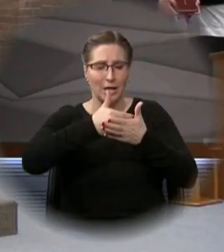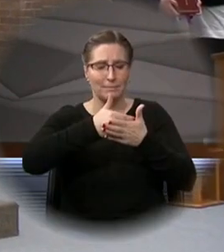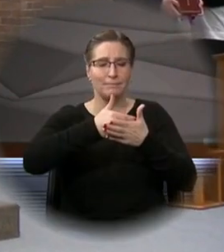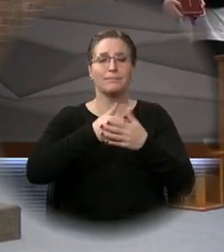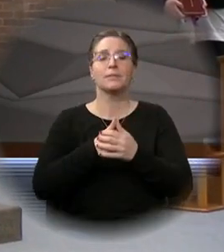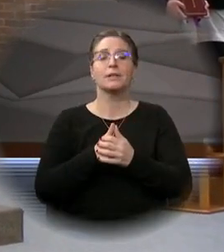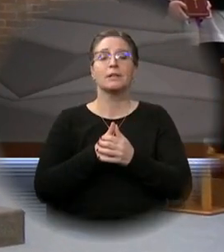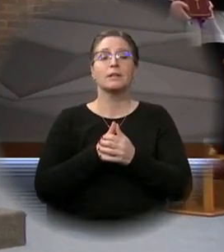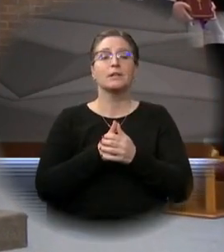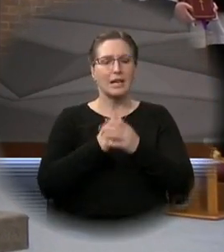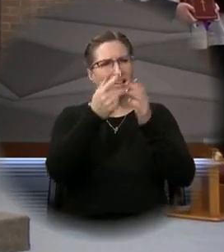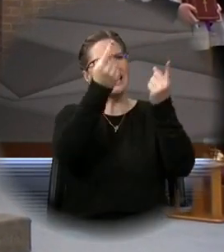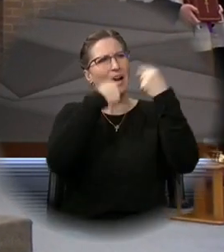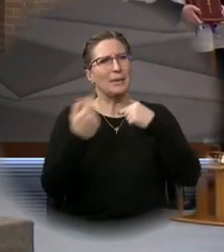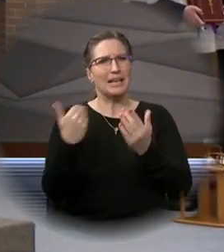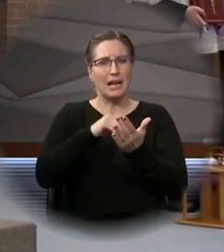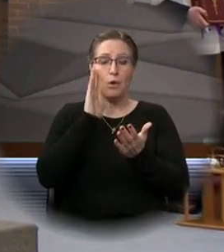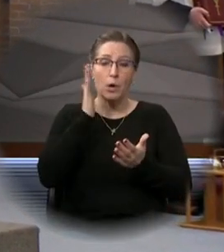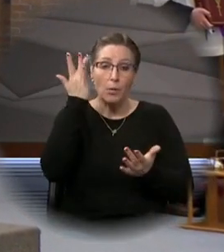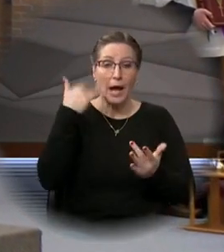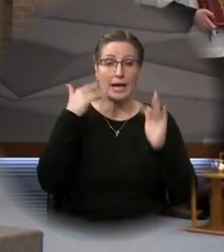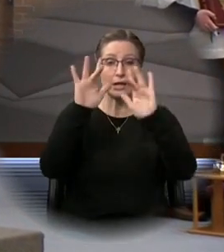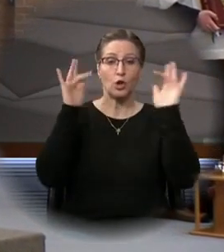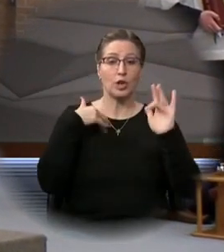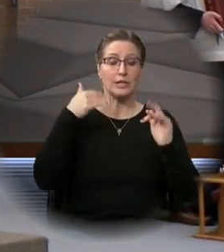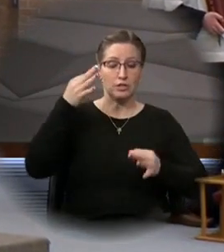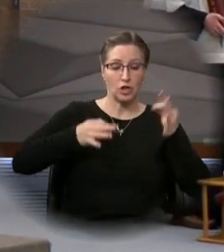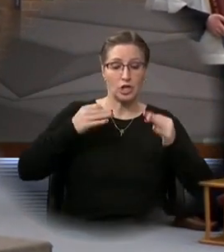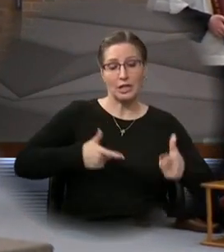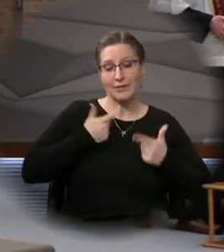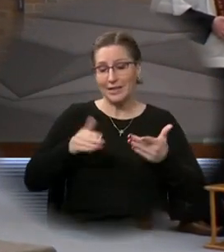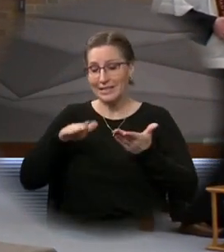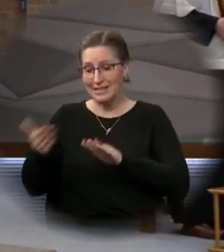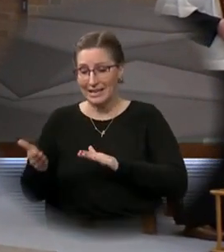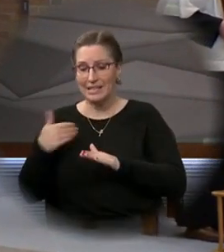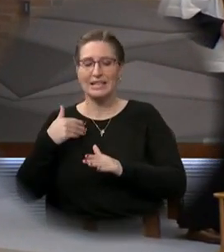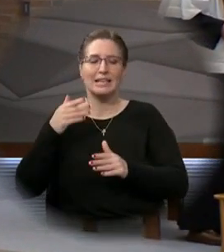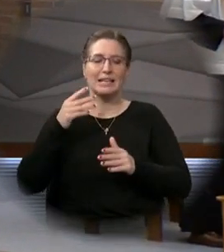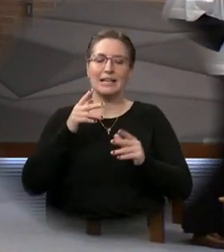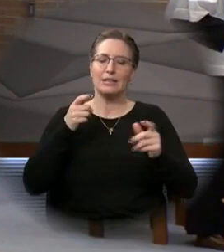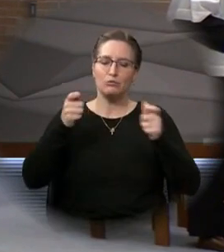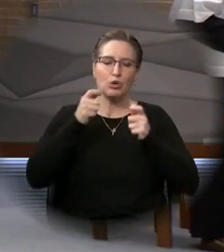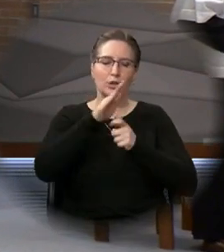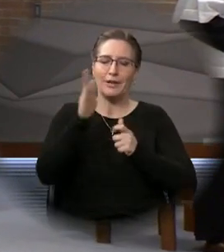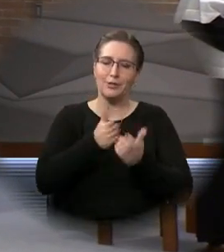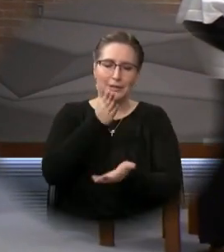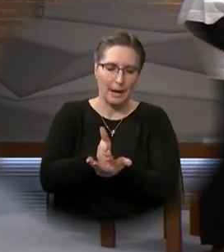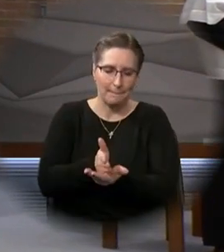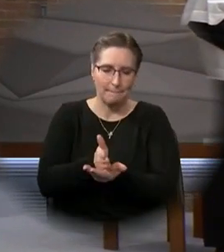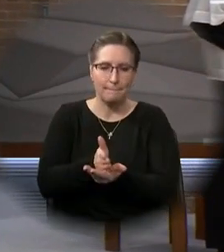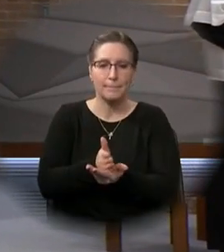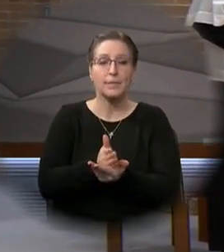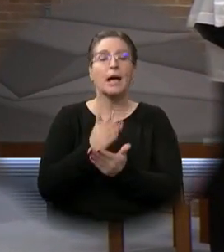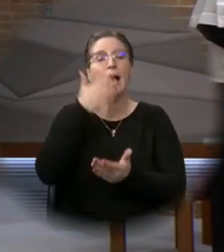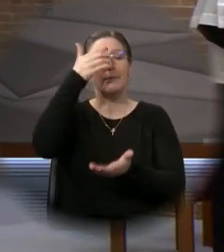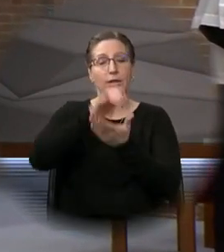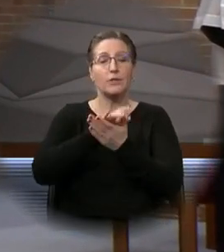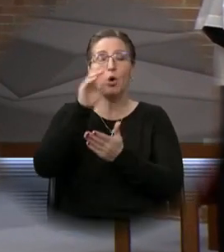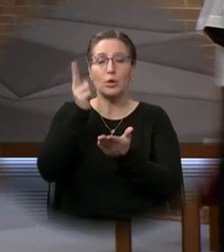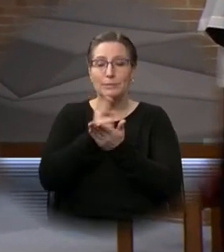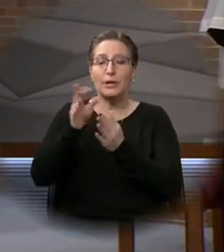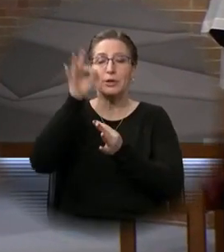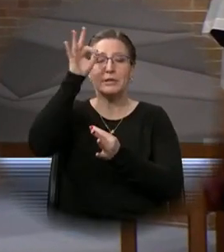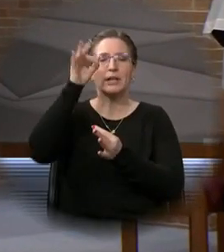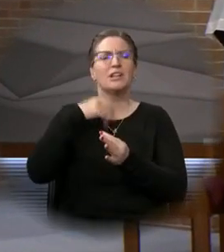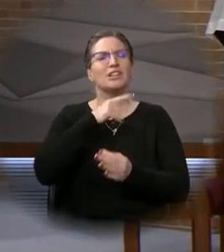the Father. He will come again in glory to judge the living and the dead, and his kingdom will have no end. I believe in the